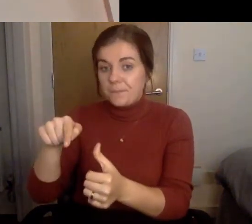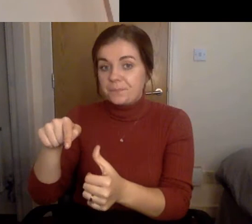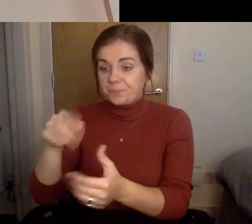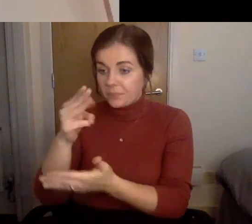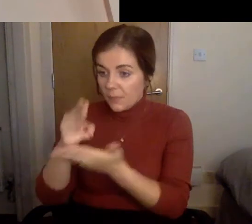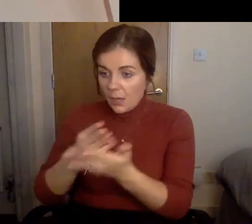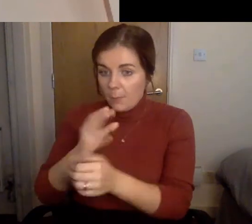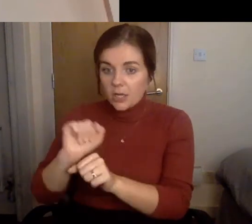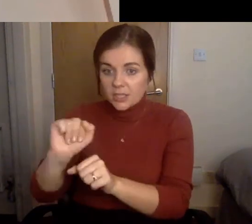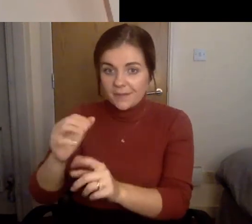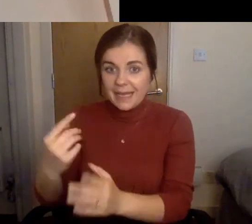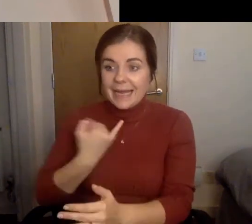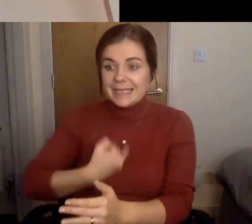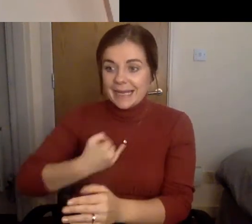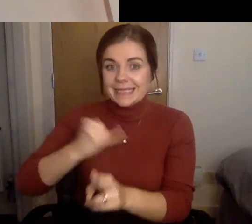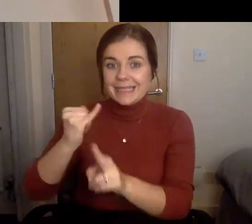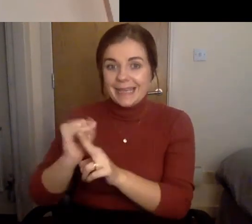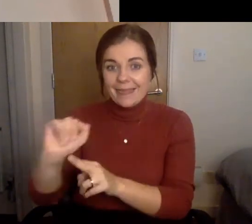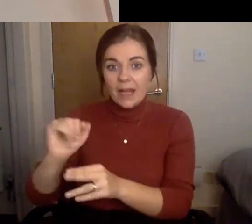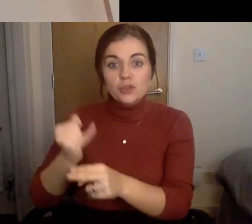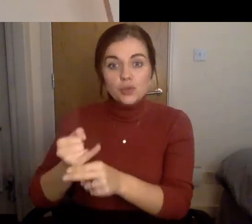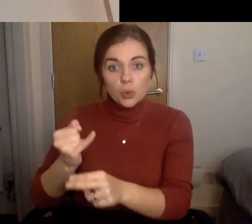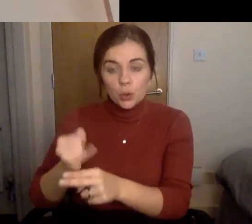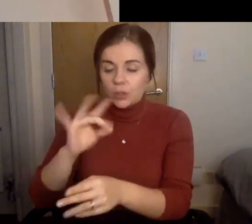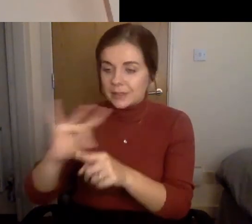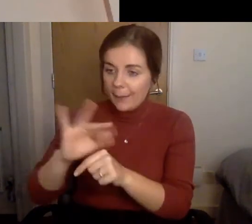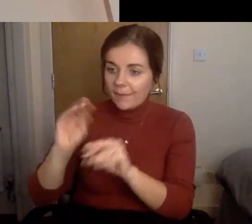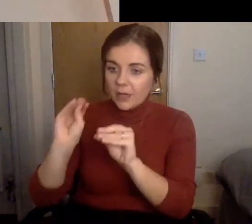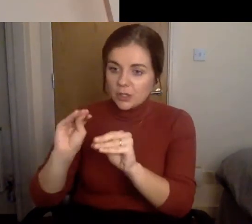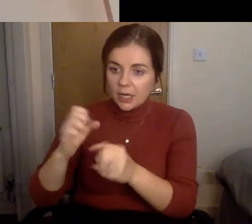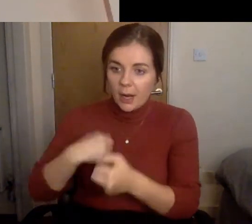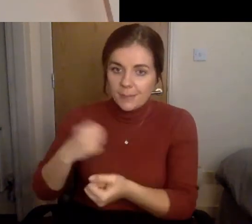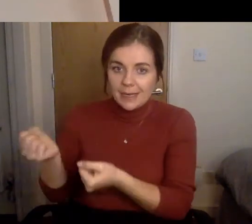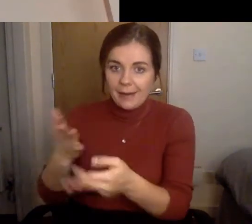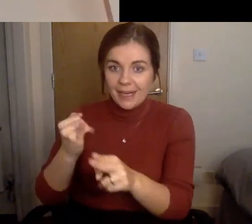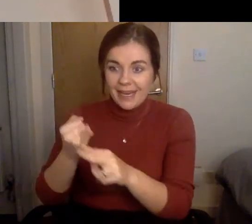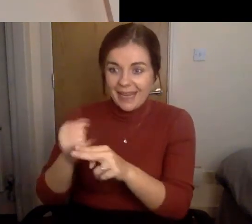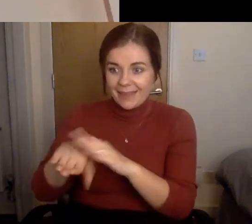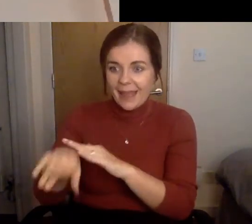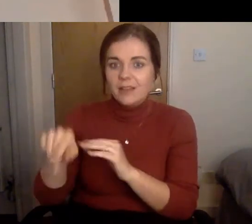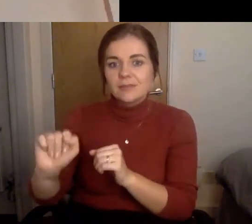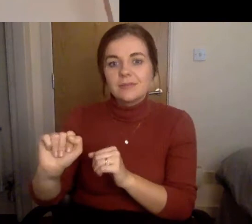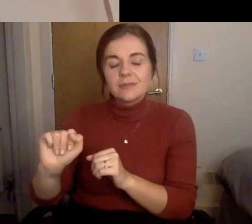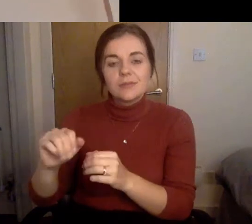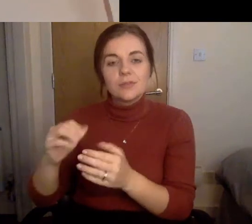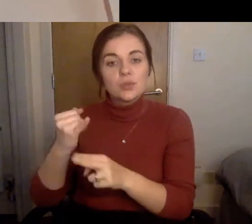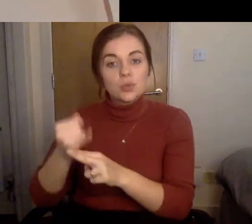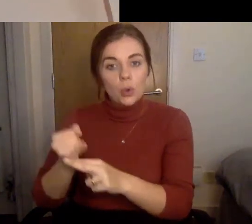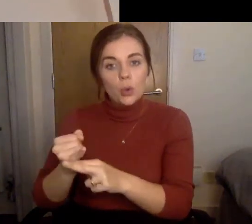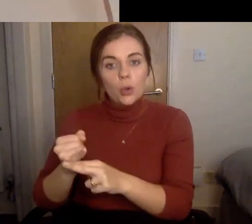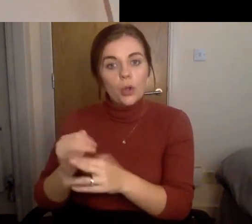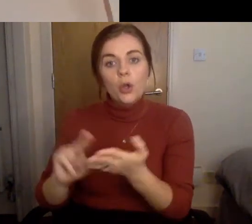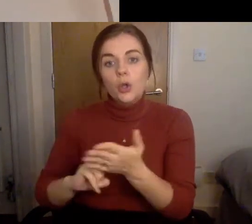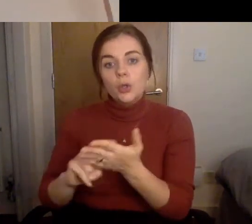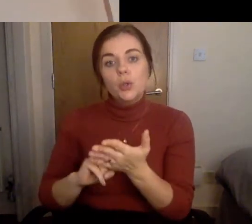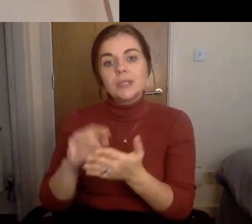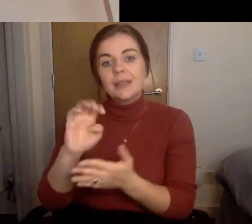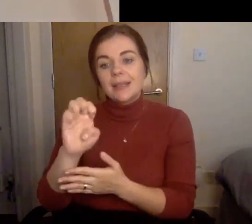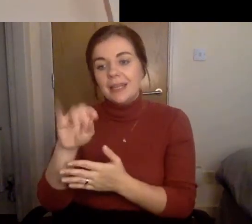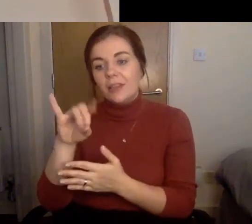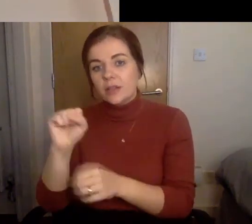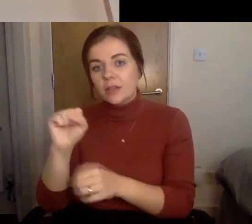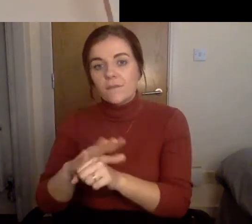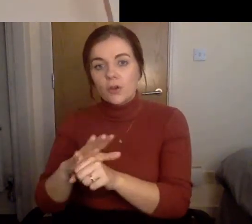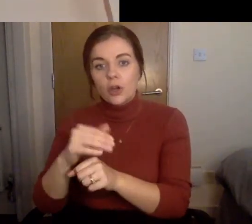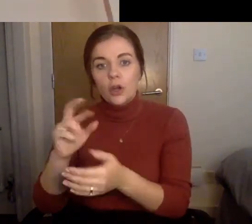that school, with the type of education that you're delivering in that school, and with the ethos and approach taken to religious education